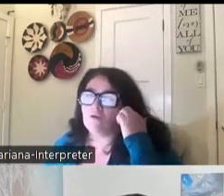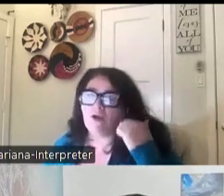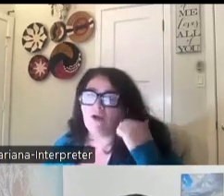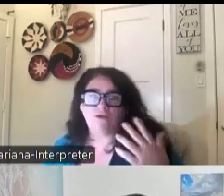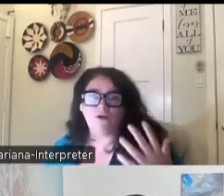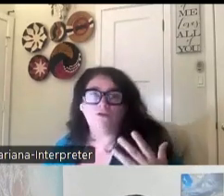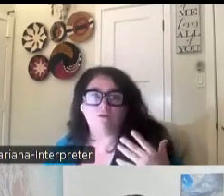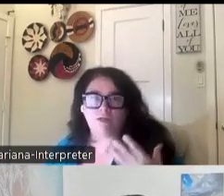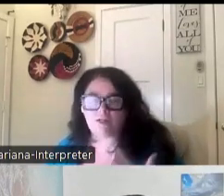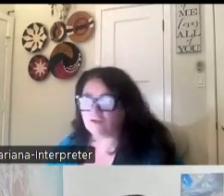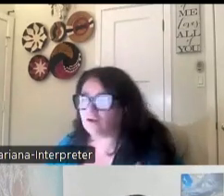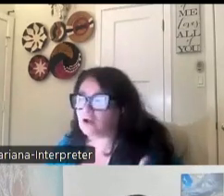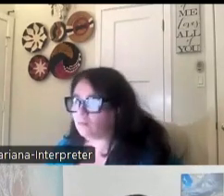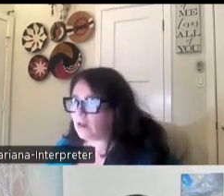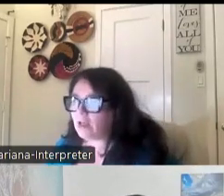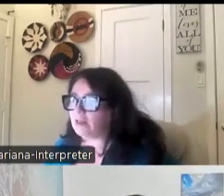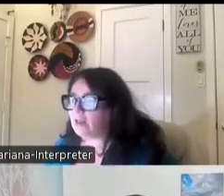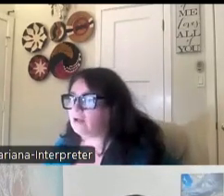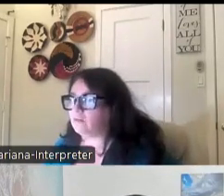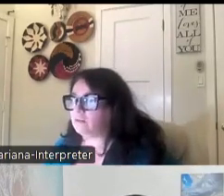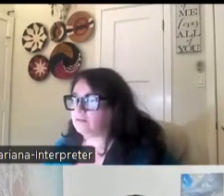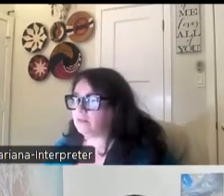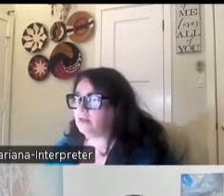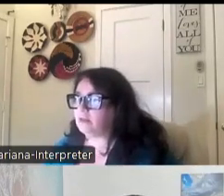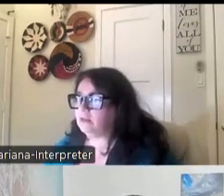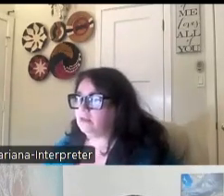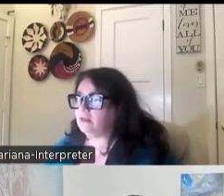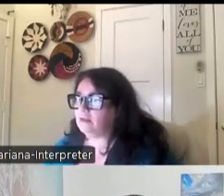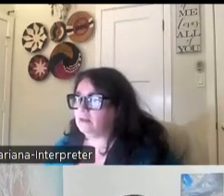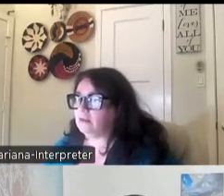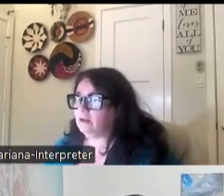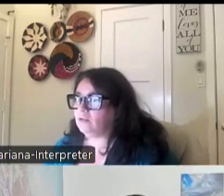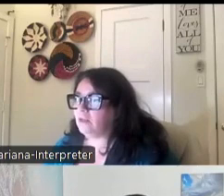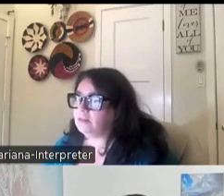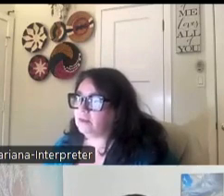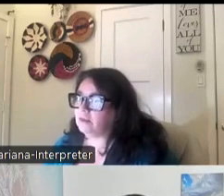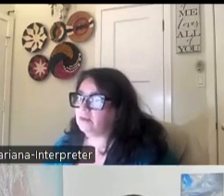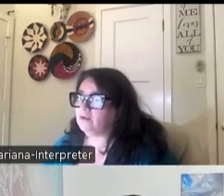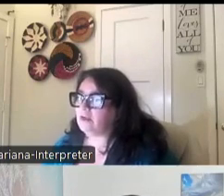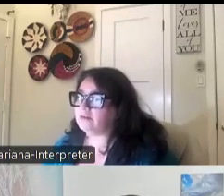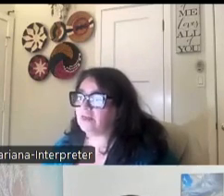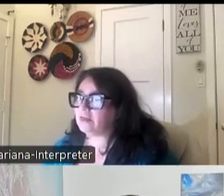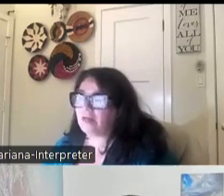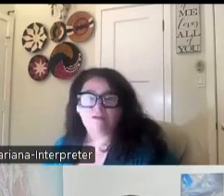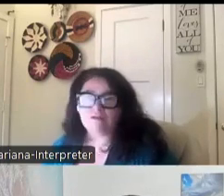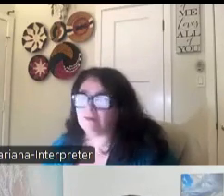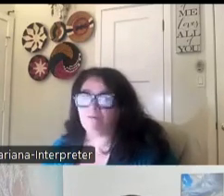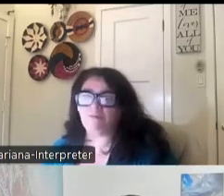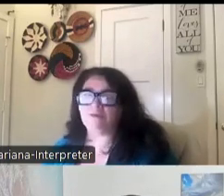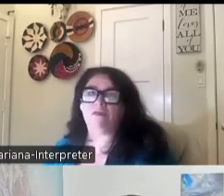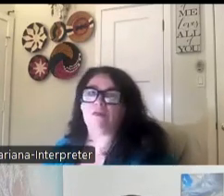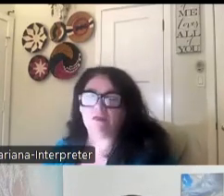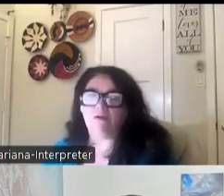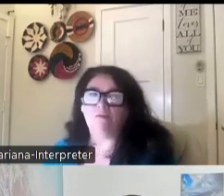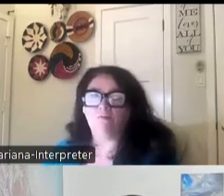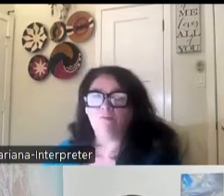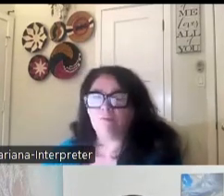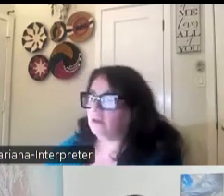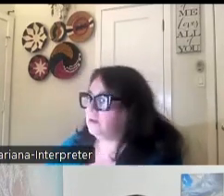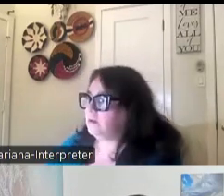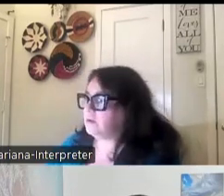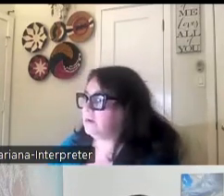extreme vegetation desiccation, followed by those strong winds, set the stage for the devastating fires that